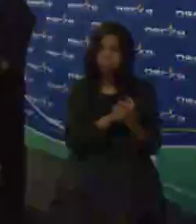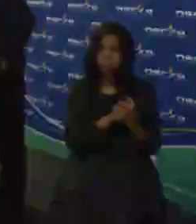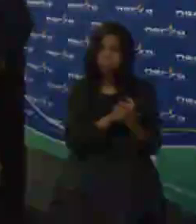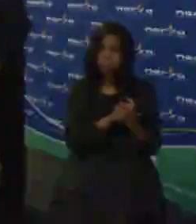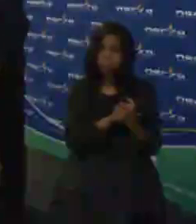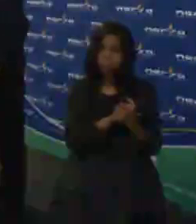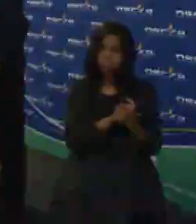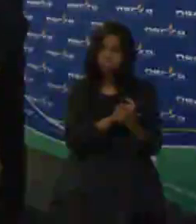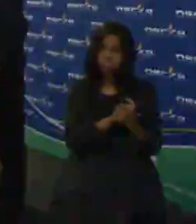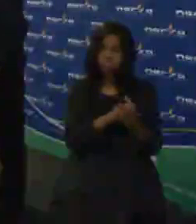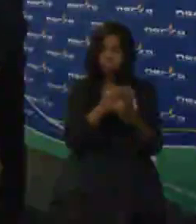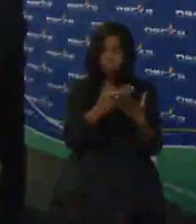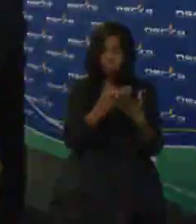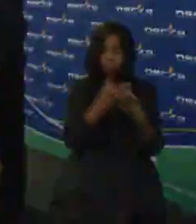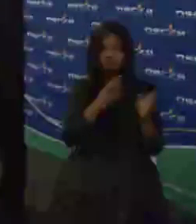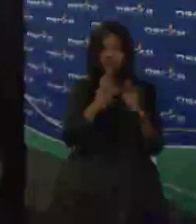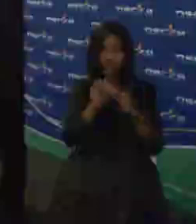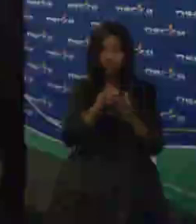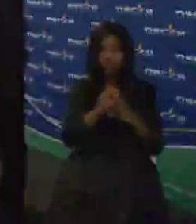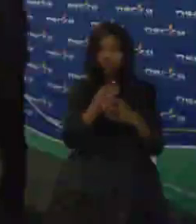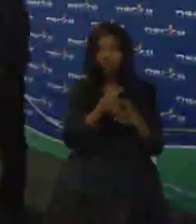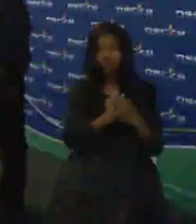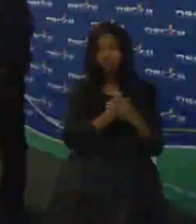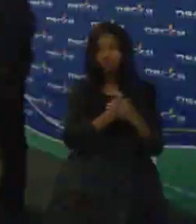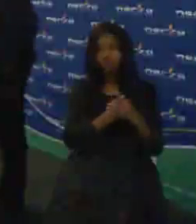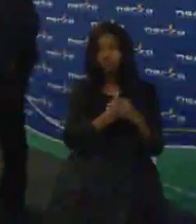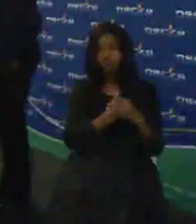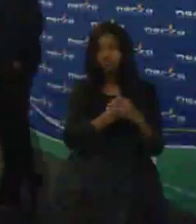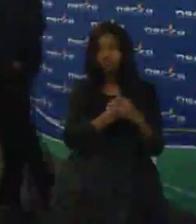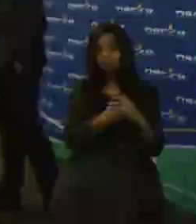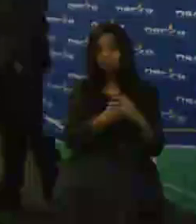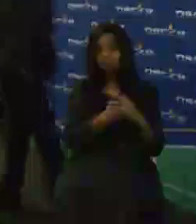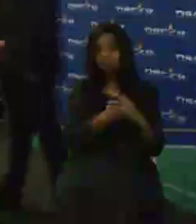Can you respond to that answer?